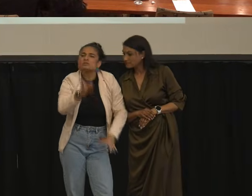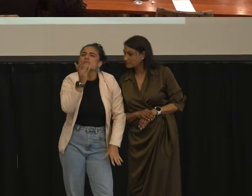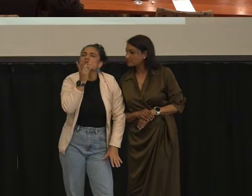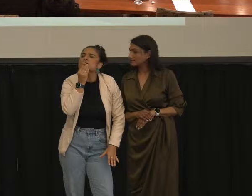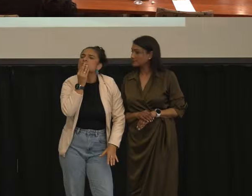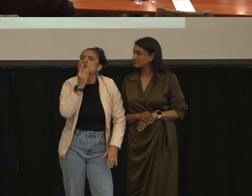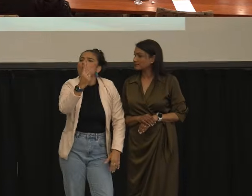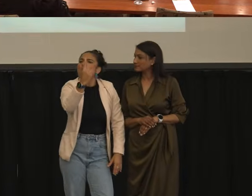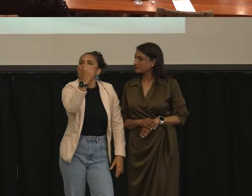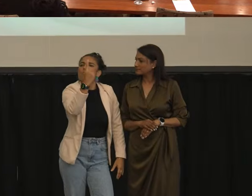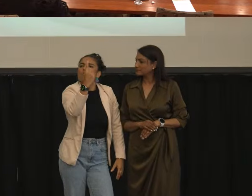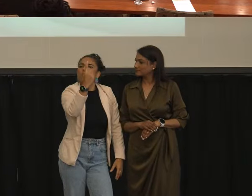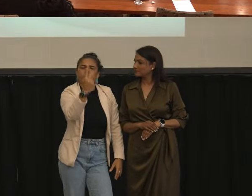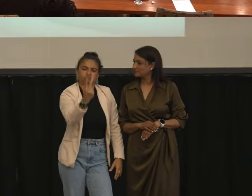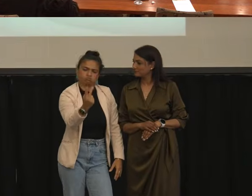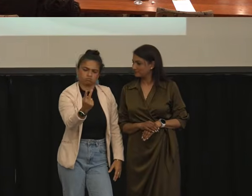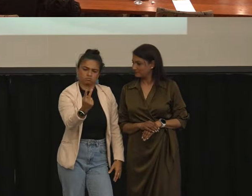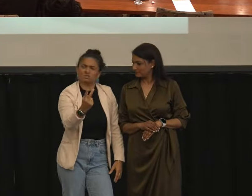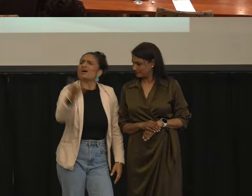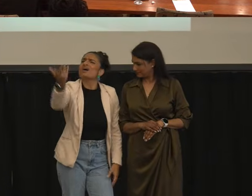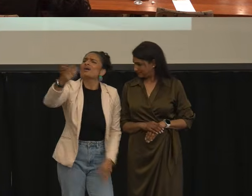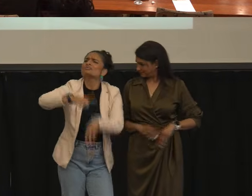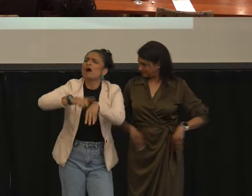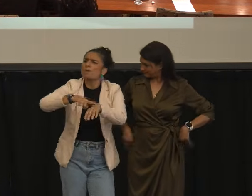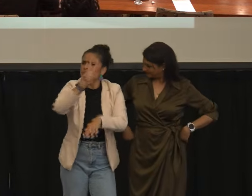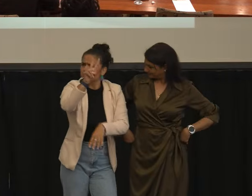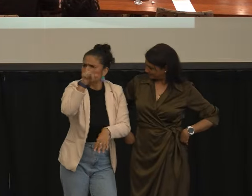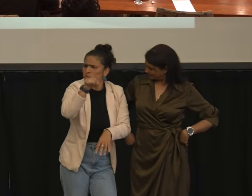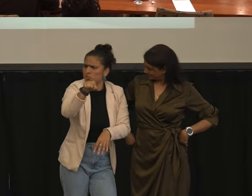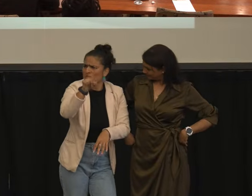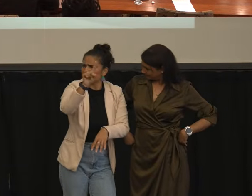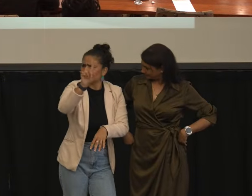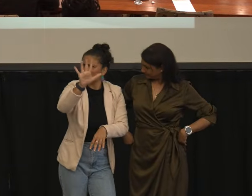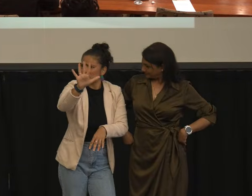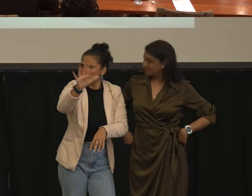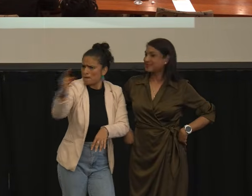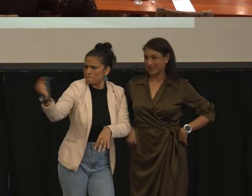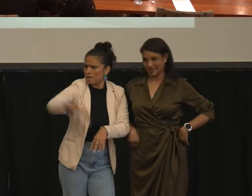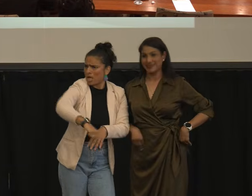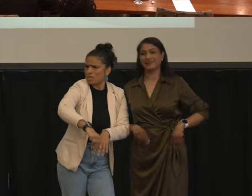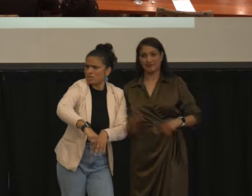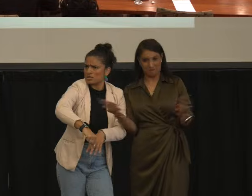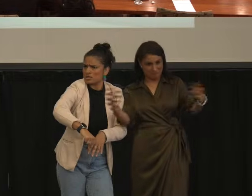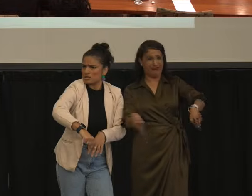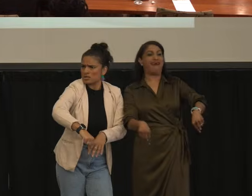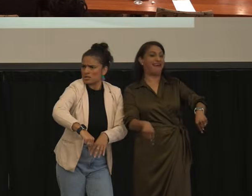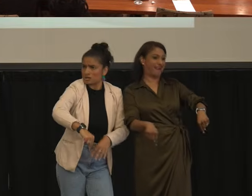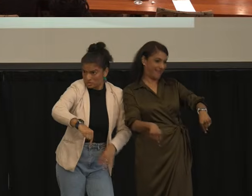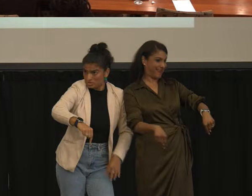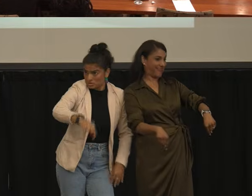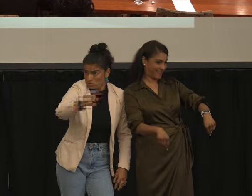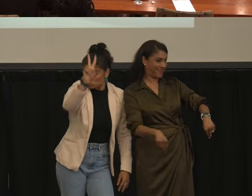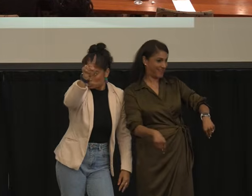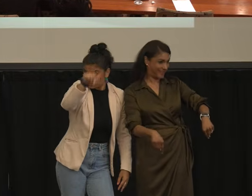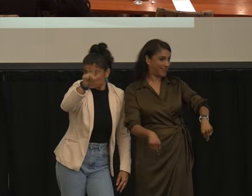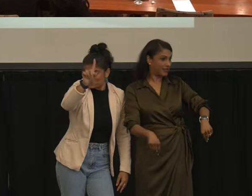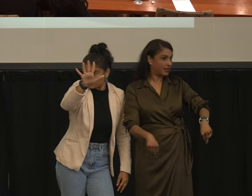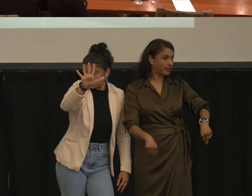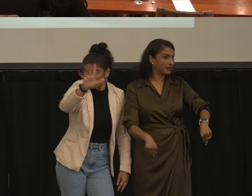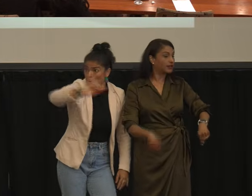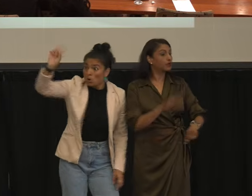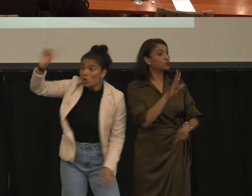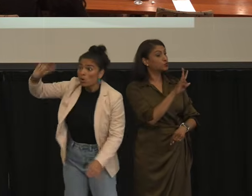come back. Let's make it, what time are we back? 2:15. We will be back Yes, at 2:15. let's be